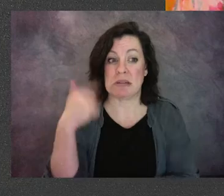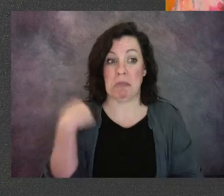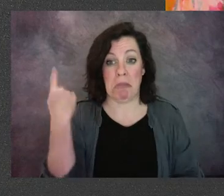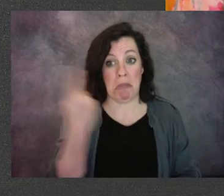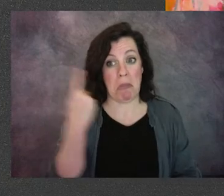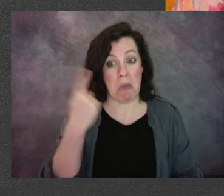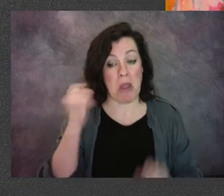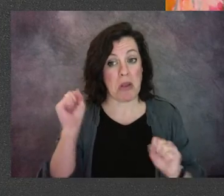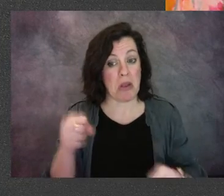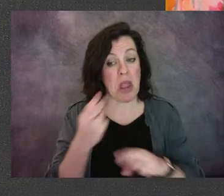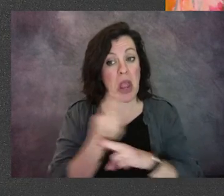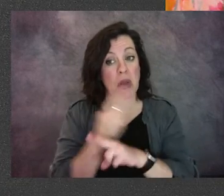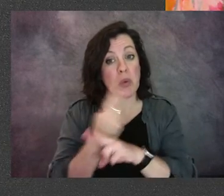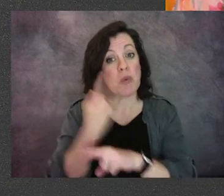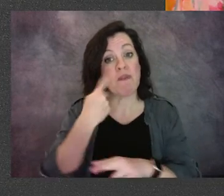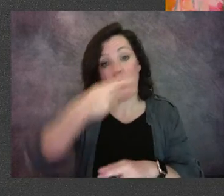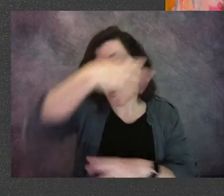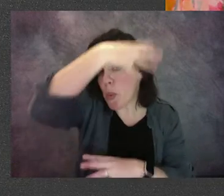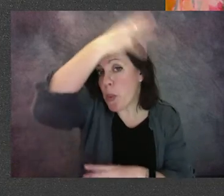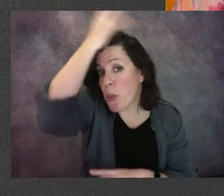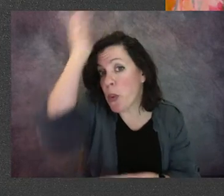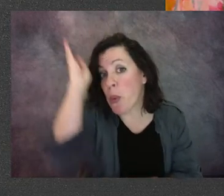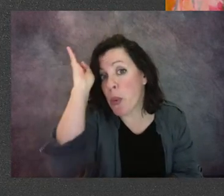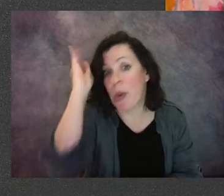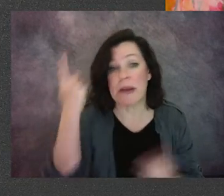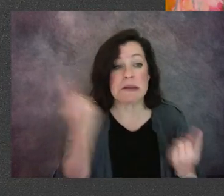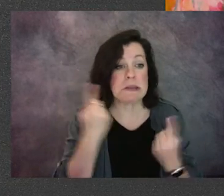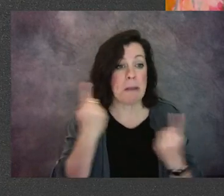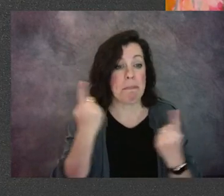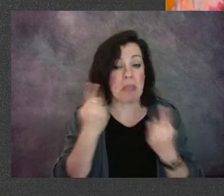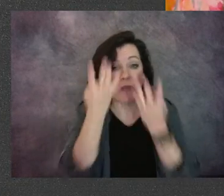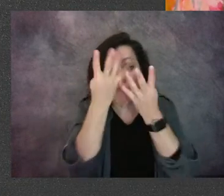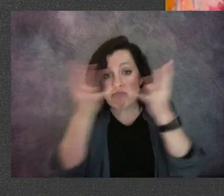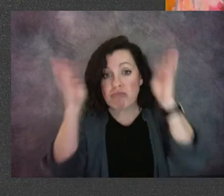interesting. I wonder if maybe I could even make a little crown with them.